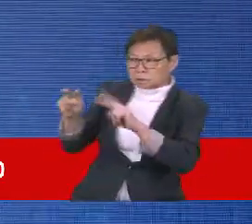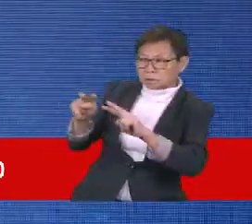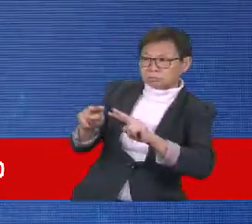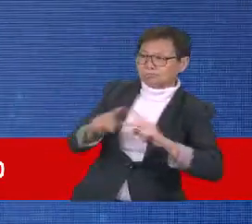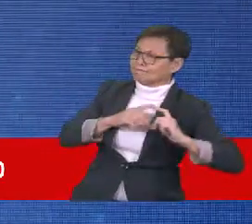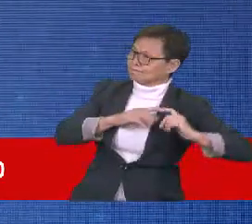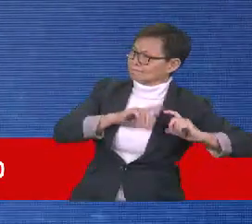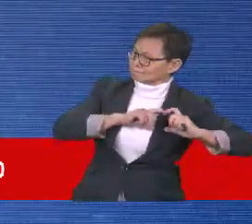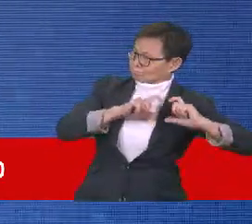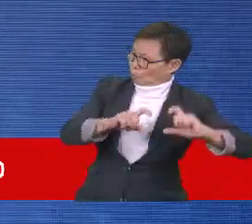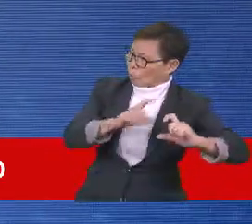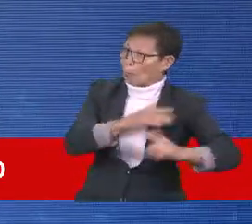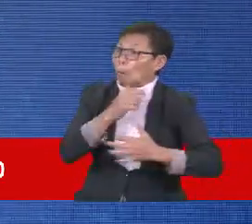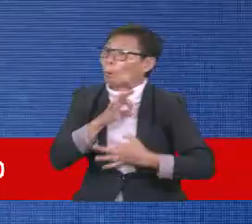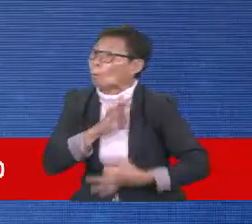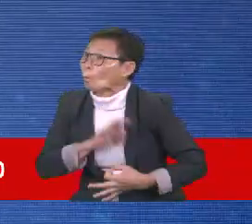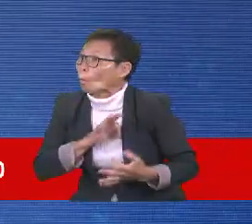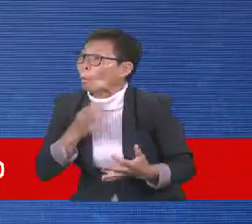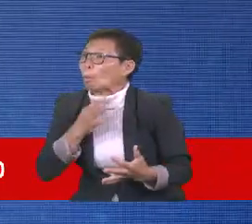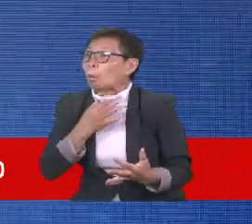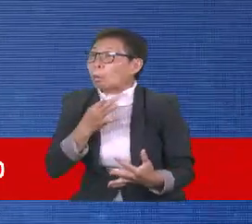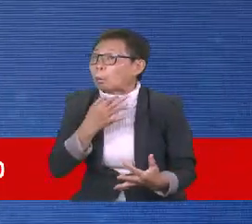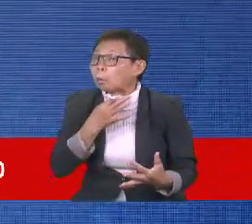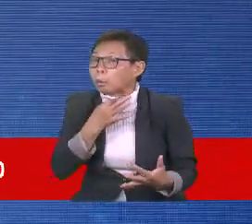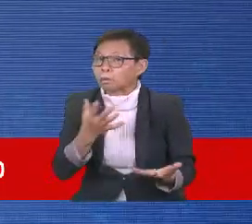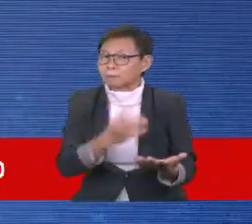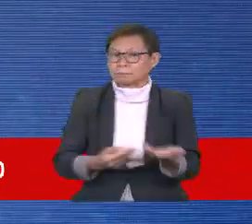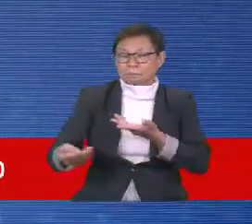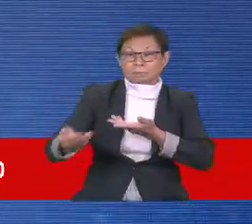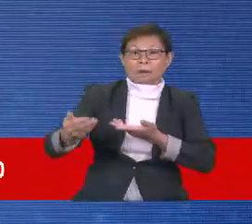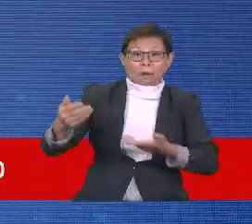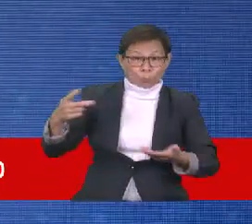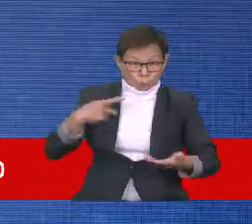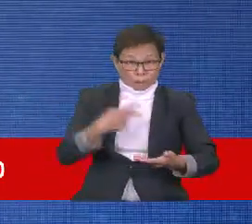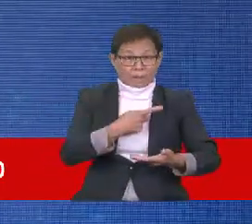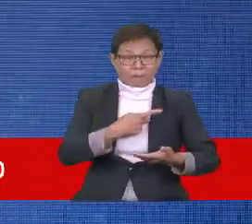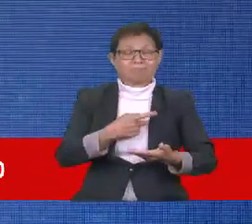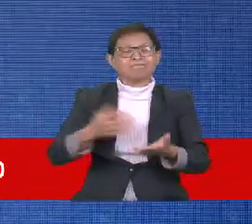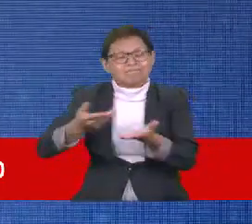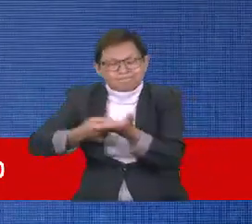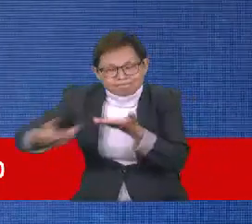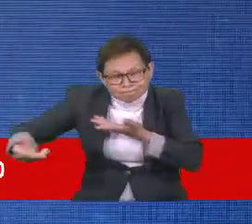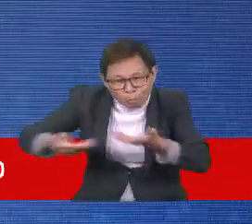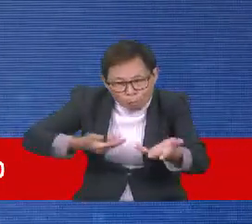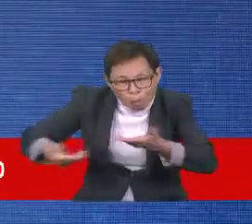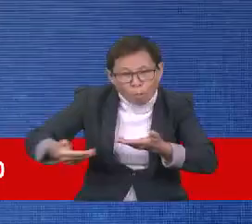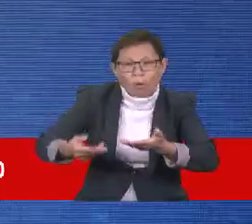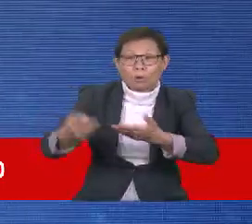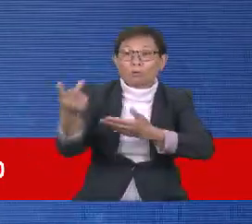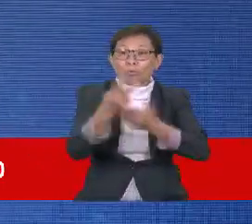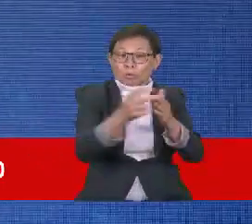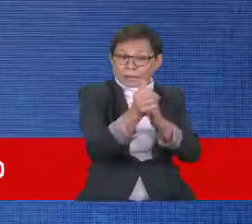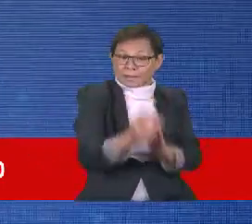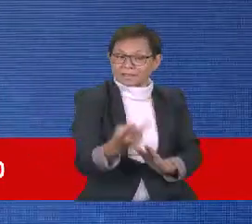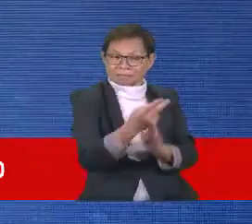eagerness. And in the exchanges that we had between both